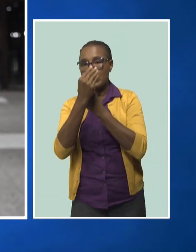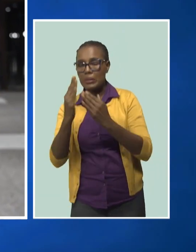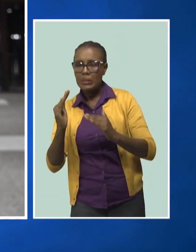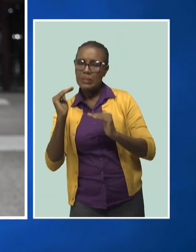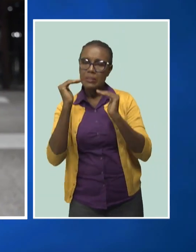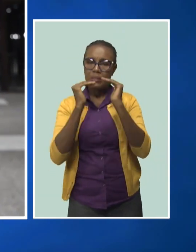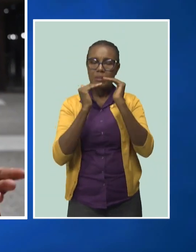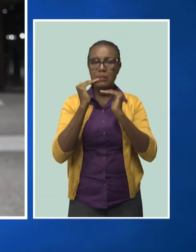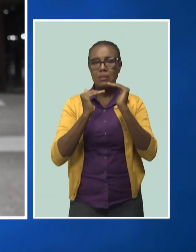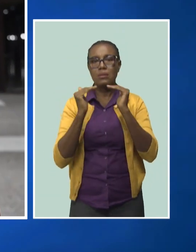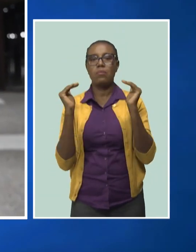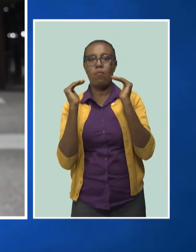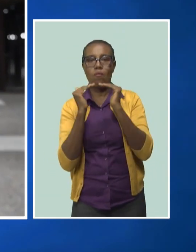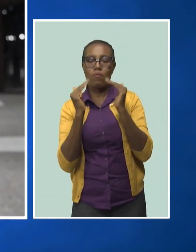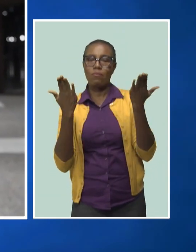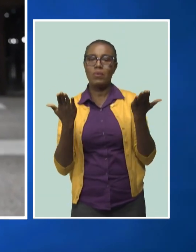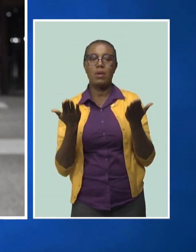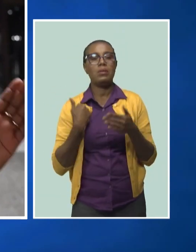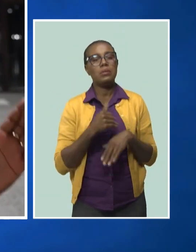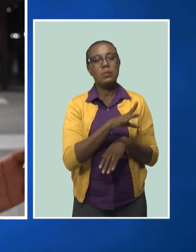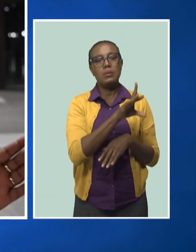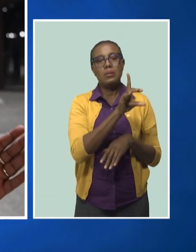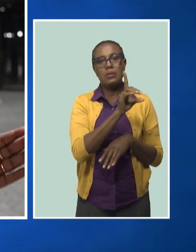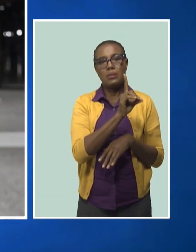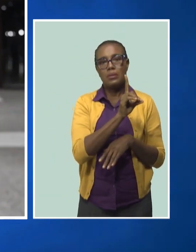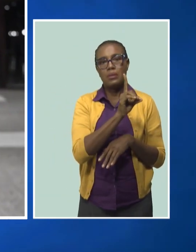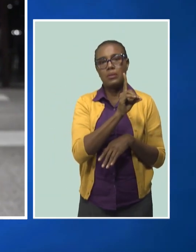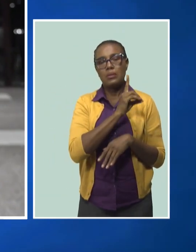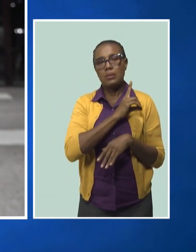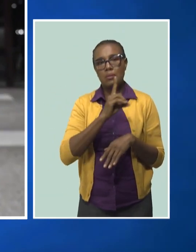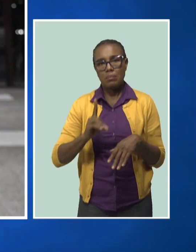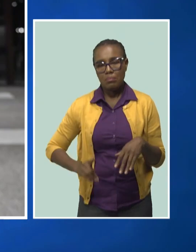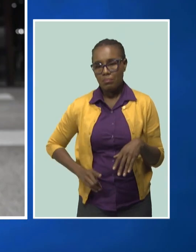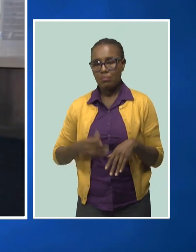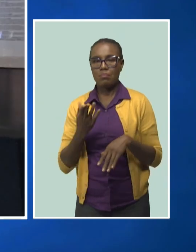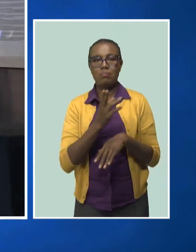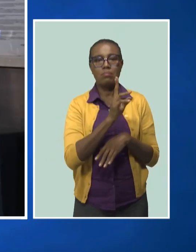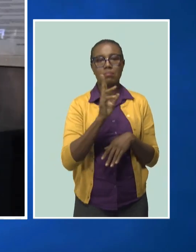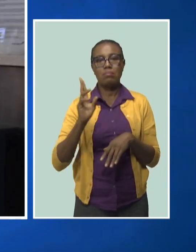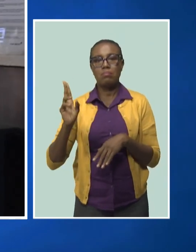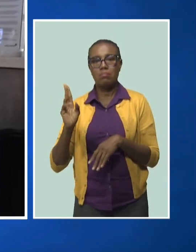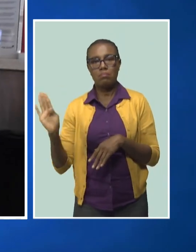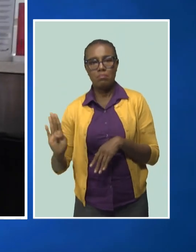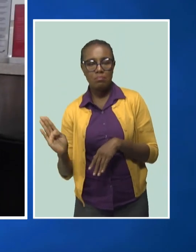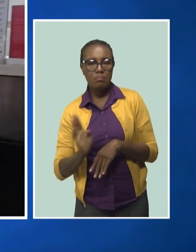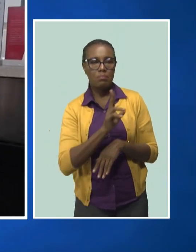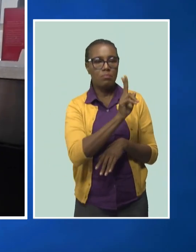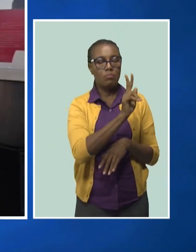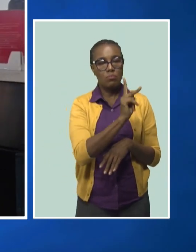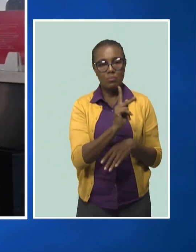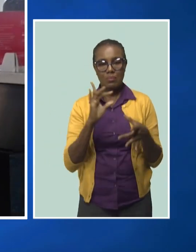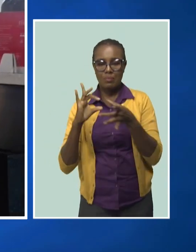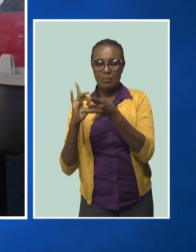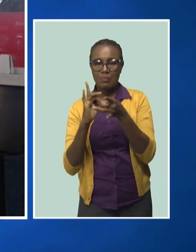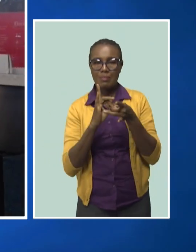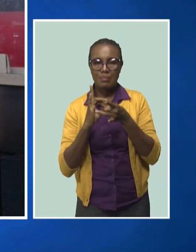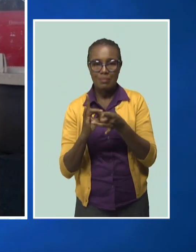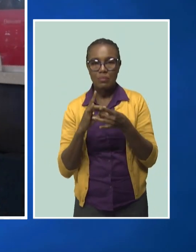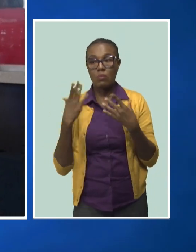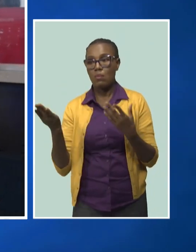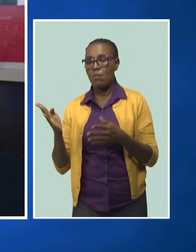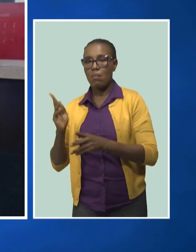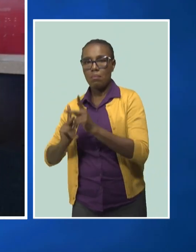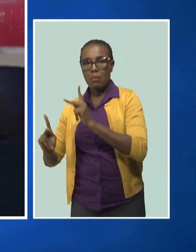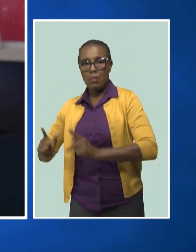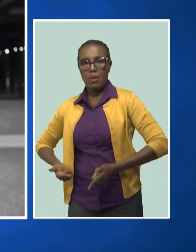stories about the diplomatic ties between Barbados and the UK. I would also like to tell some of the stories of Barbadians